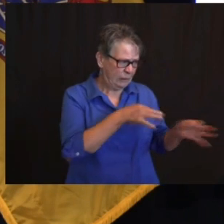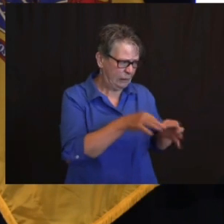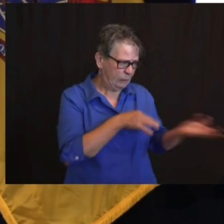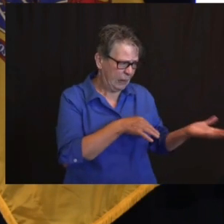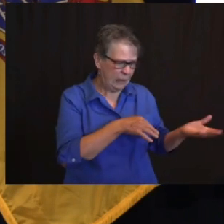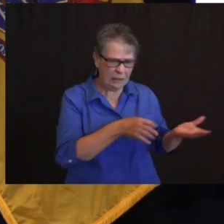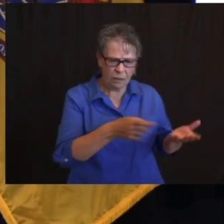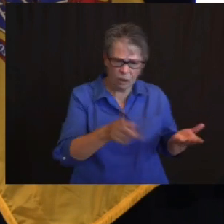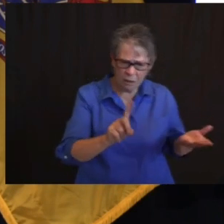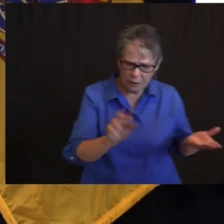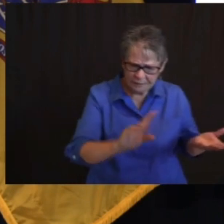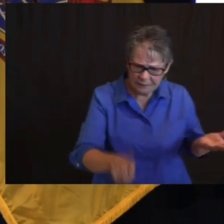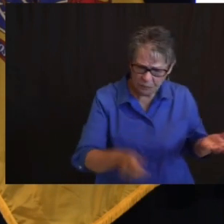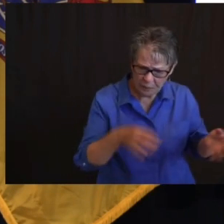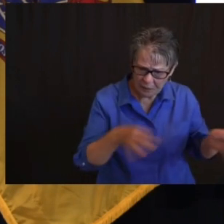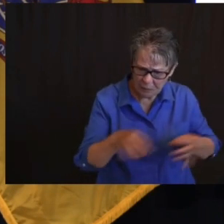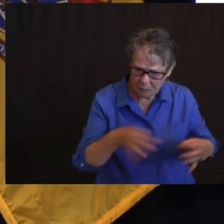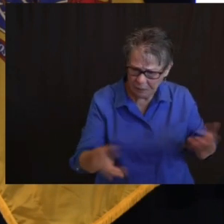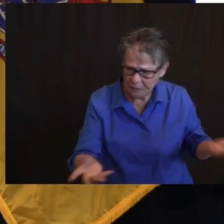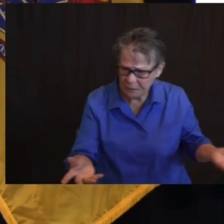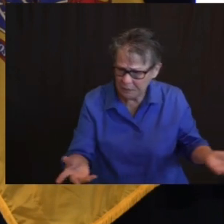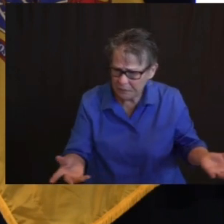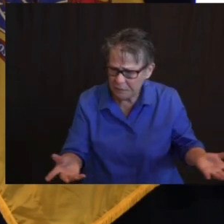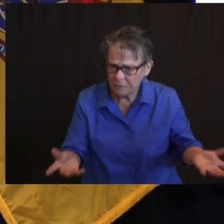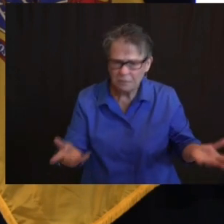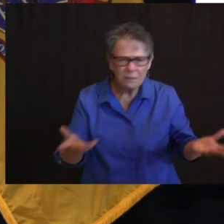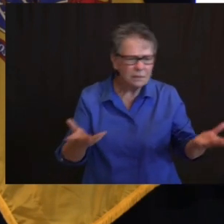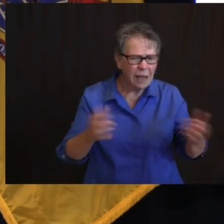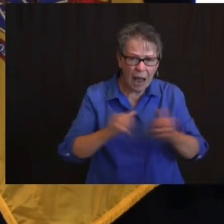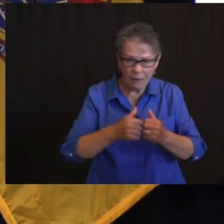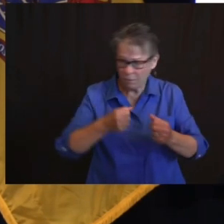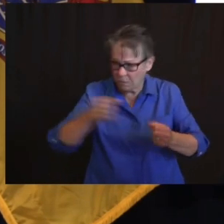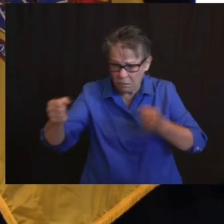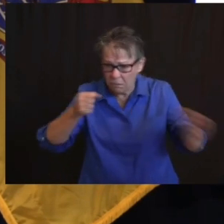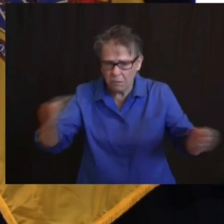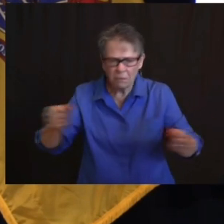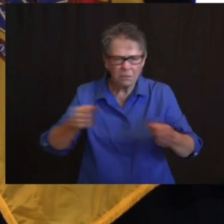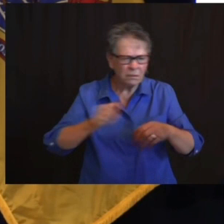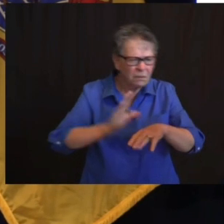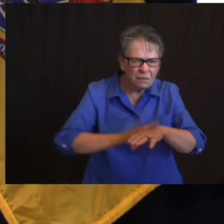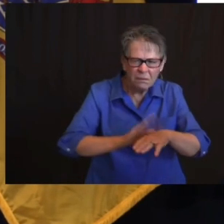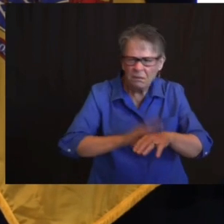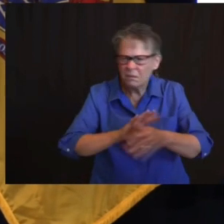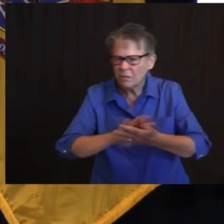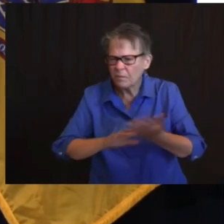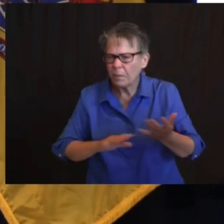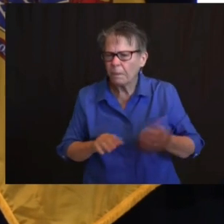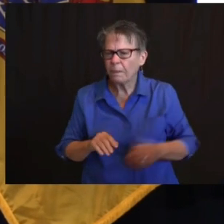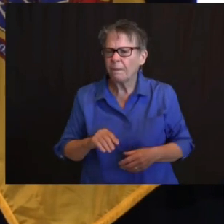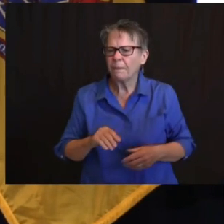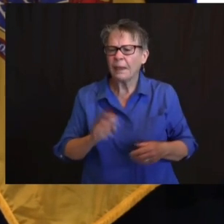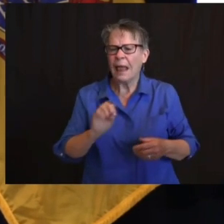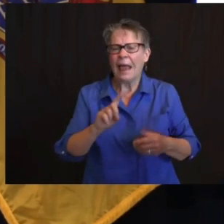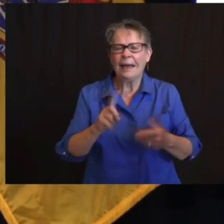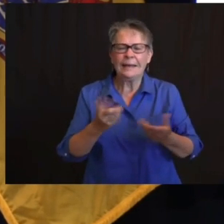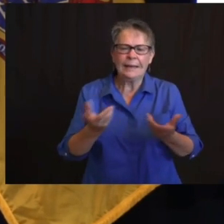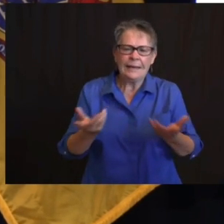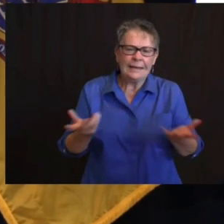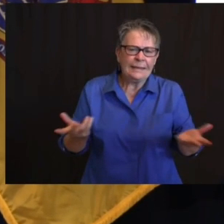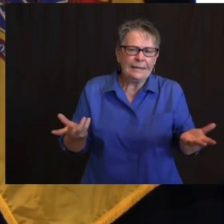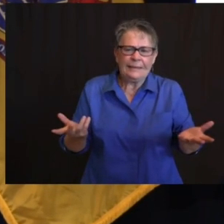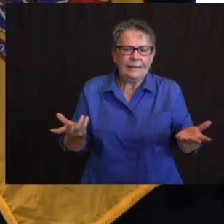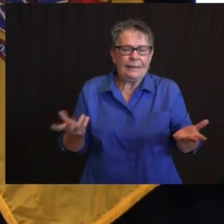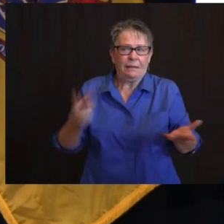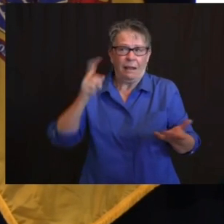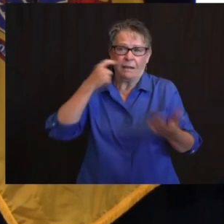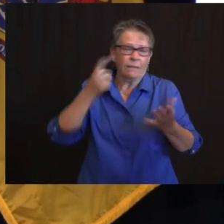quarantining and advisories, anything you want to add? Not much. I think the governor got it just about exactly on track. When